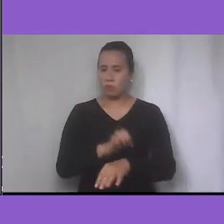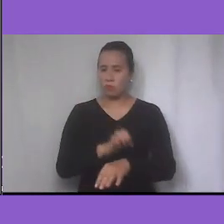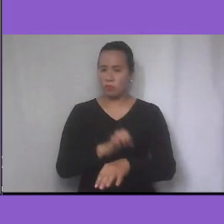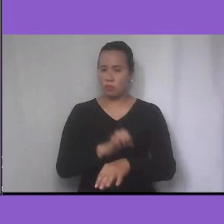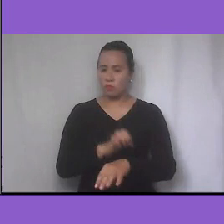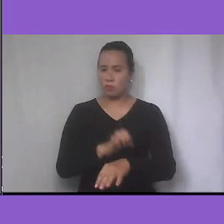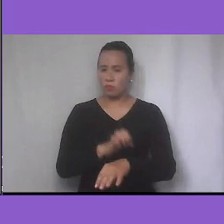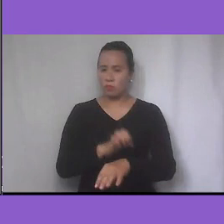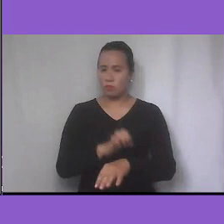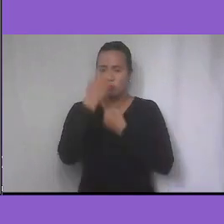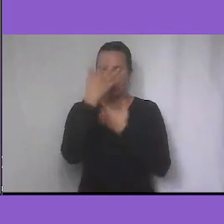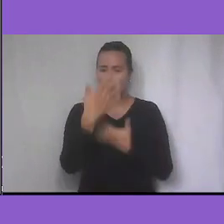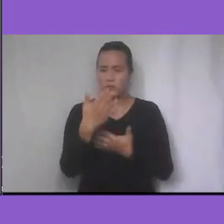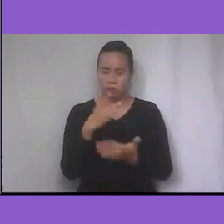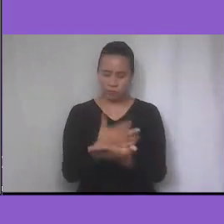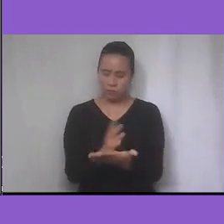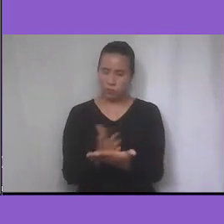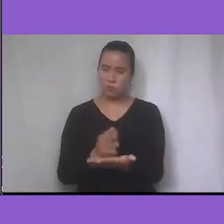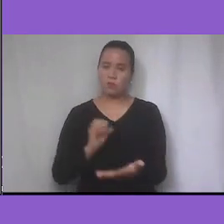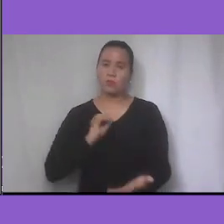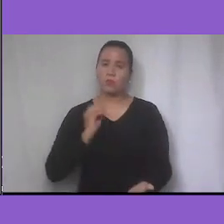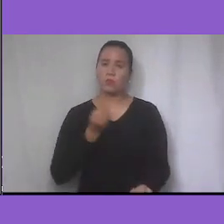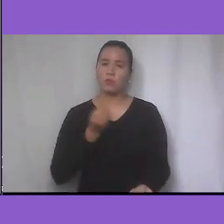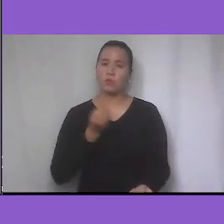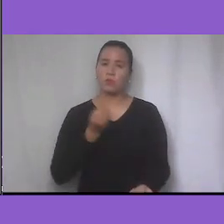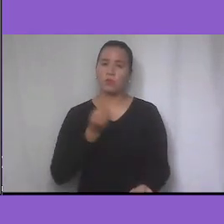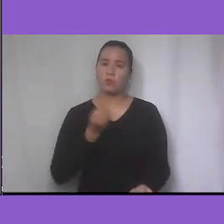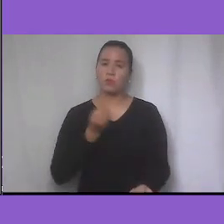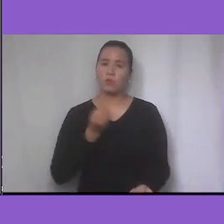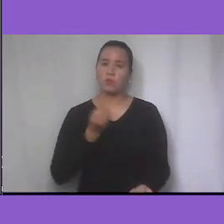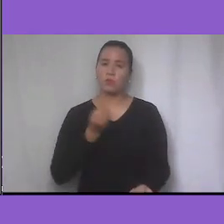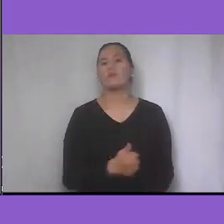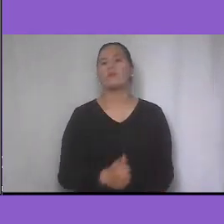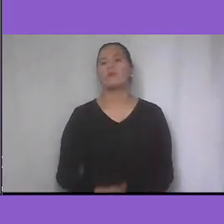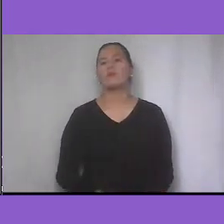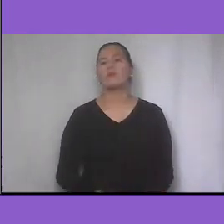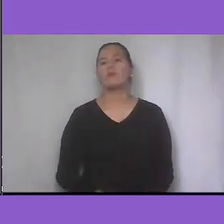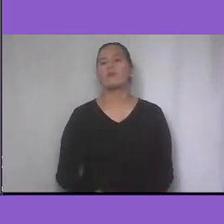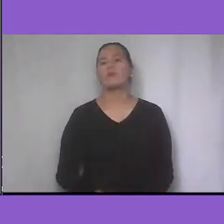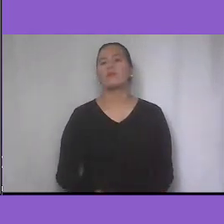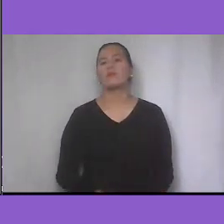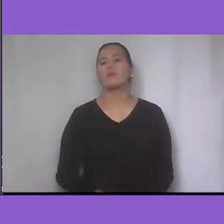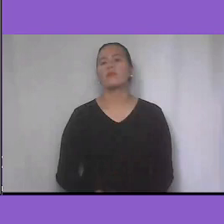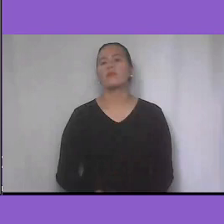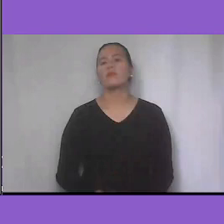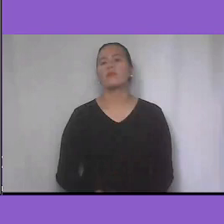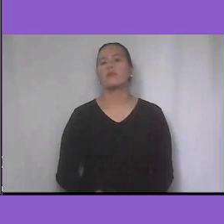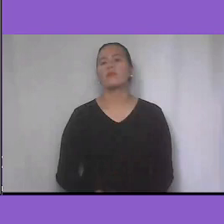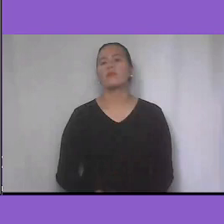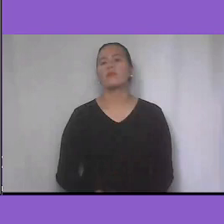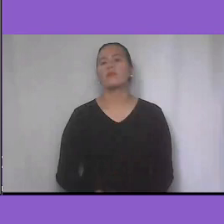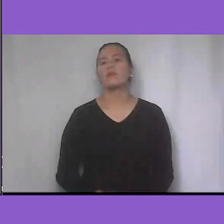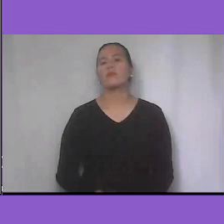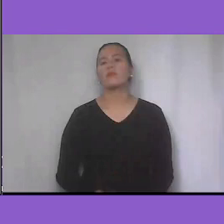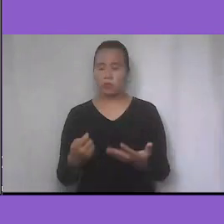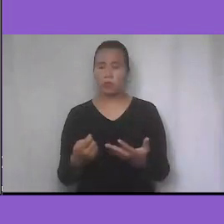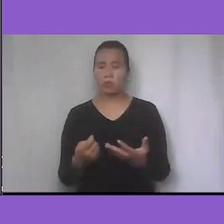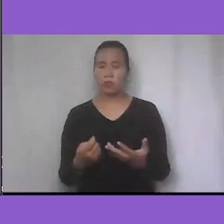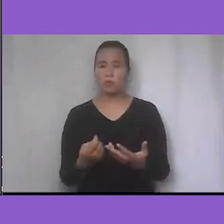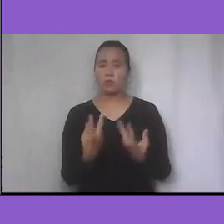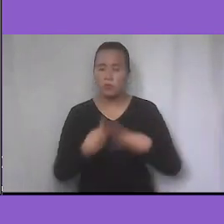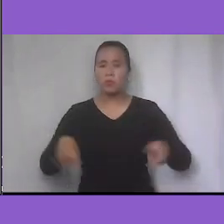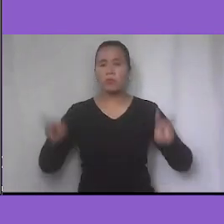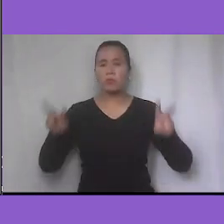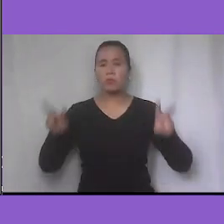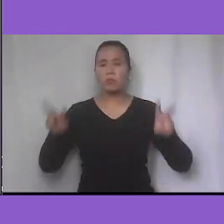about ourselves, to talk about all of these things that we value, like our fondest memories, our